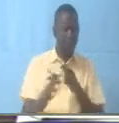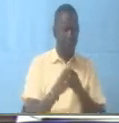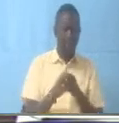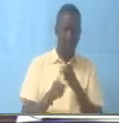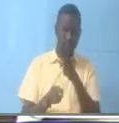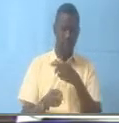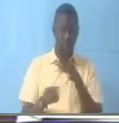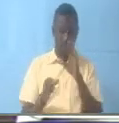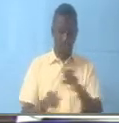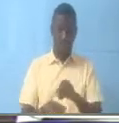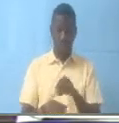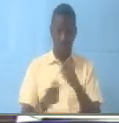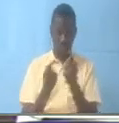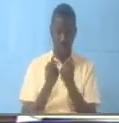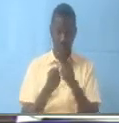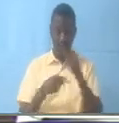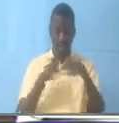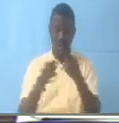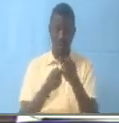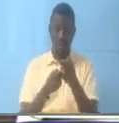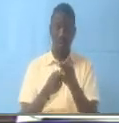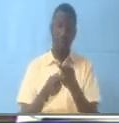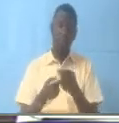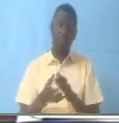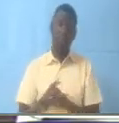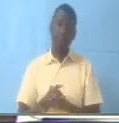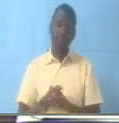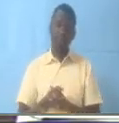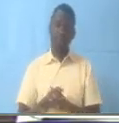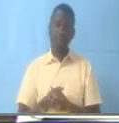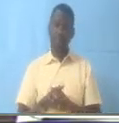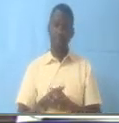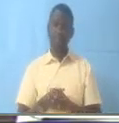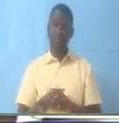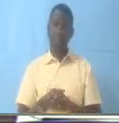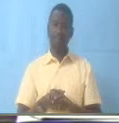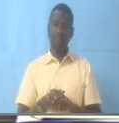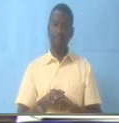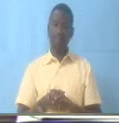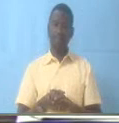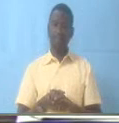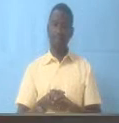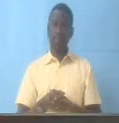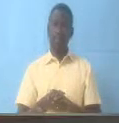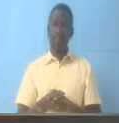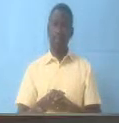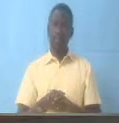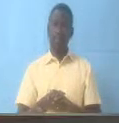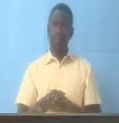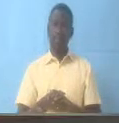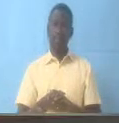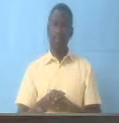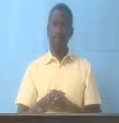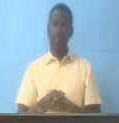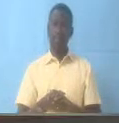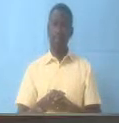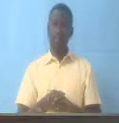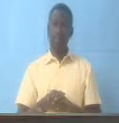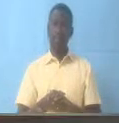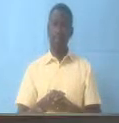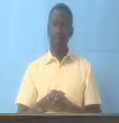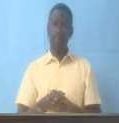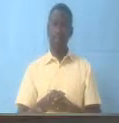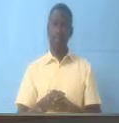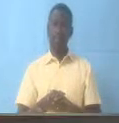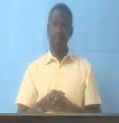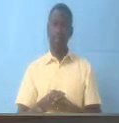nag ndax am na wenn ndigal boo xam ne joxe nañ ko pour teg ko ci kaw ñi nga xam ne gis ngeen ne ñoom ñoo def fetel yooyu noonu.